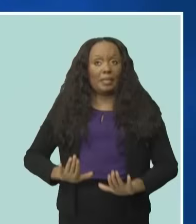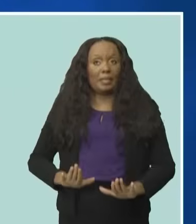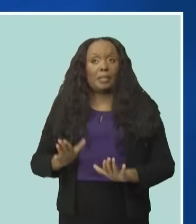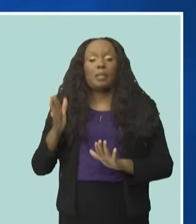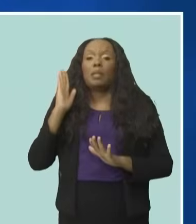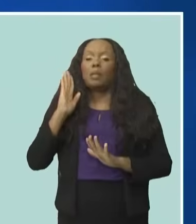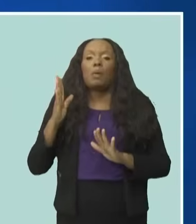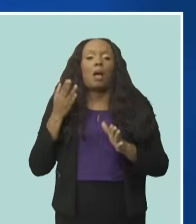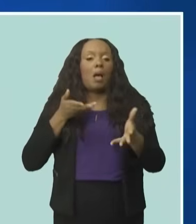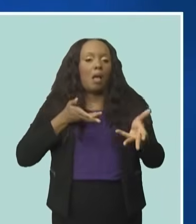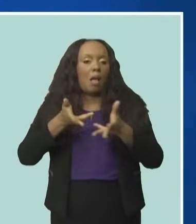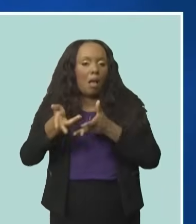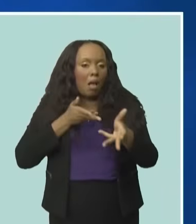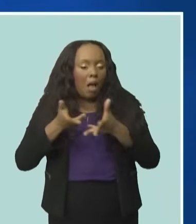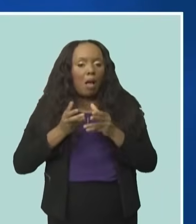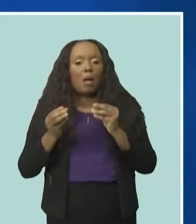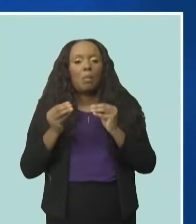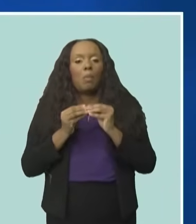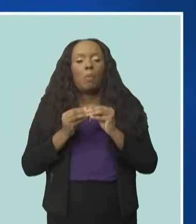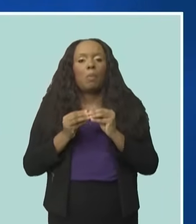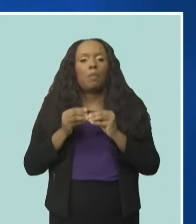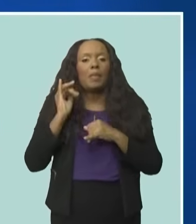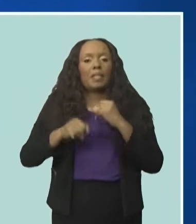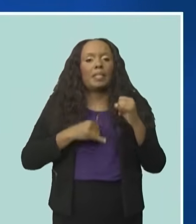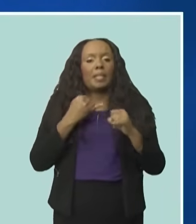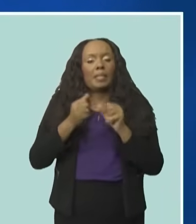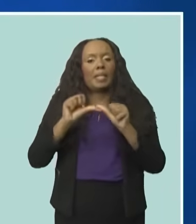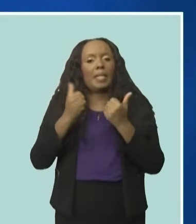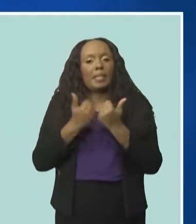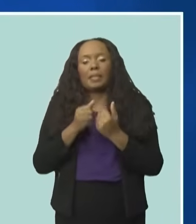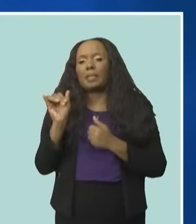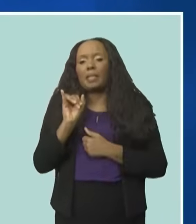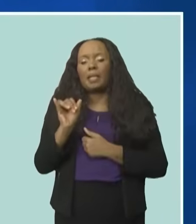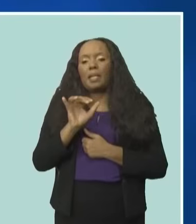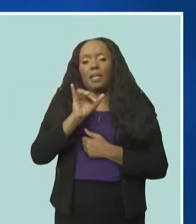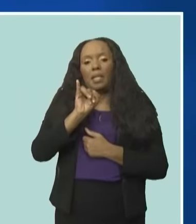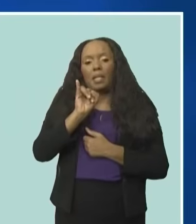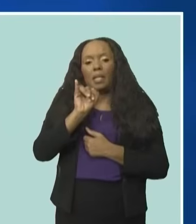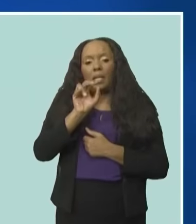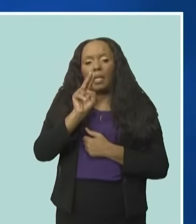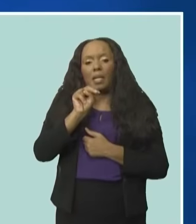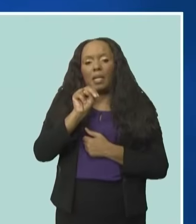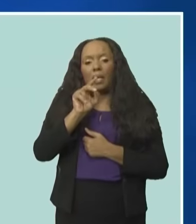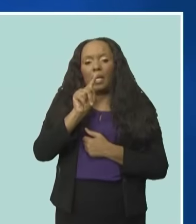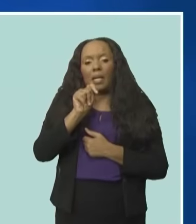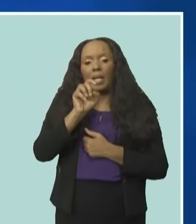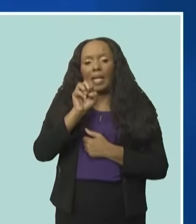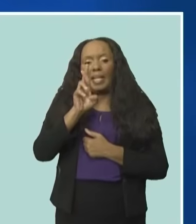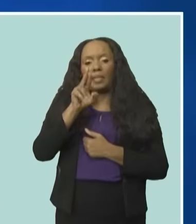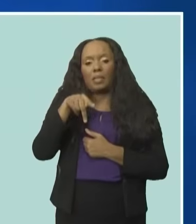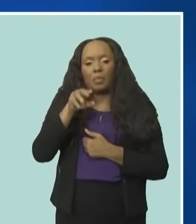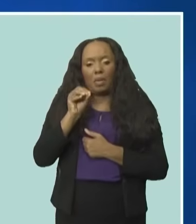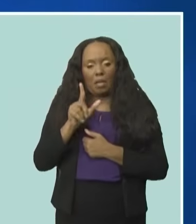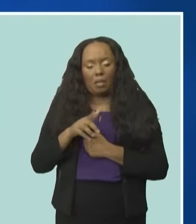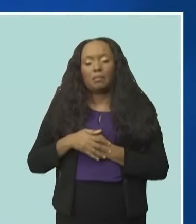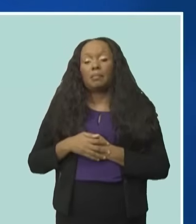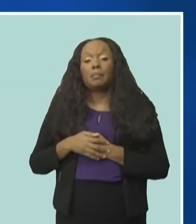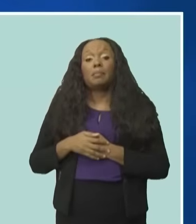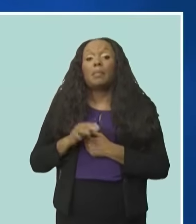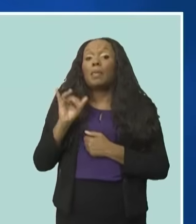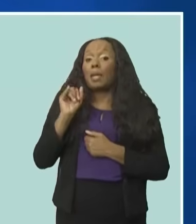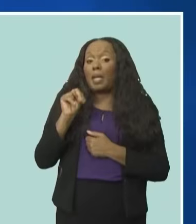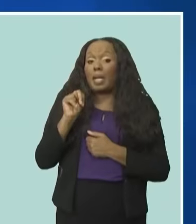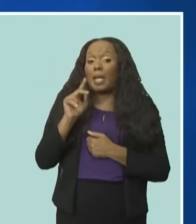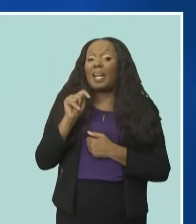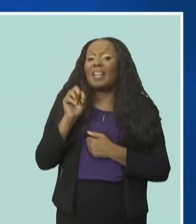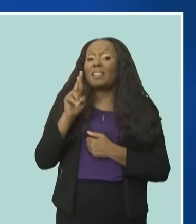more deeply with international agencies such as Interpol, and Interpol now has an office established here in Barbados